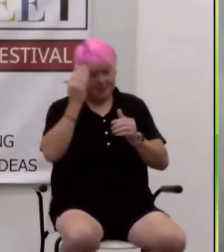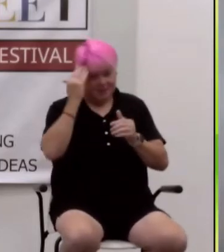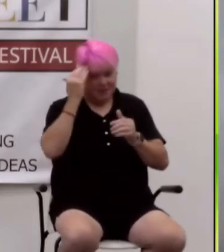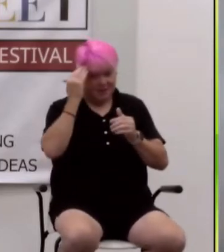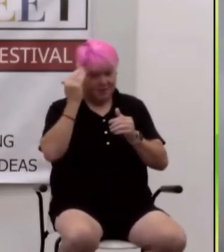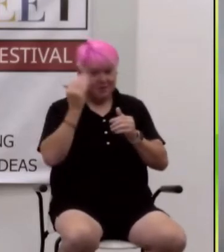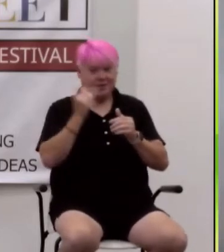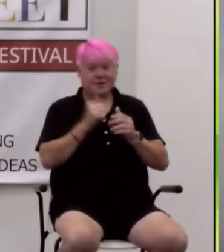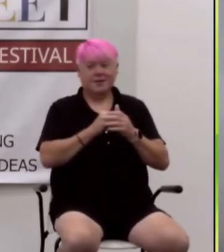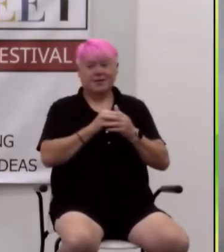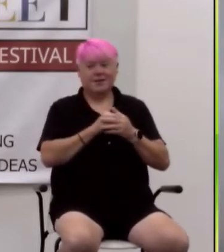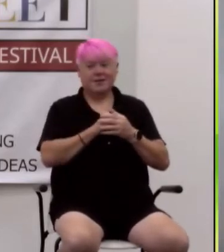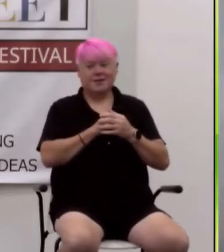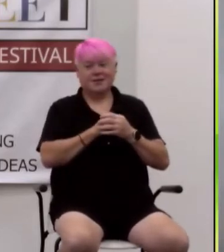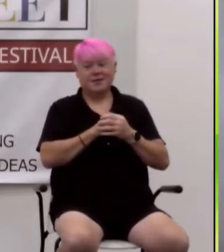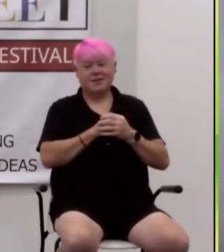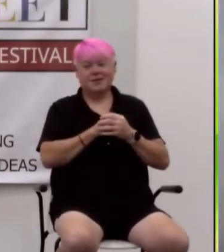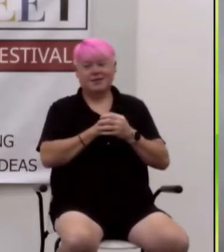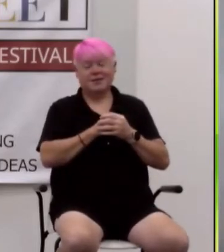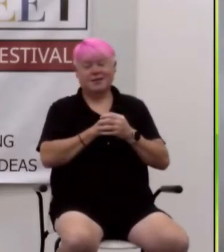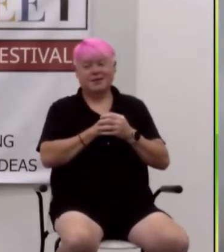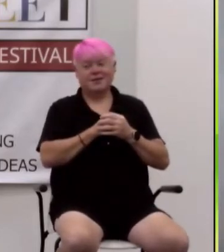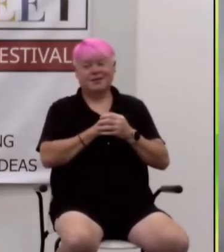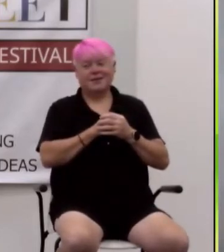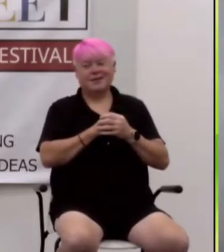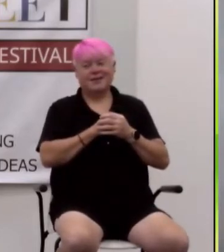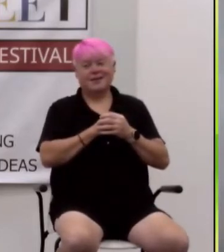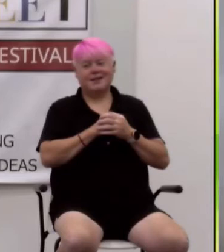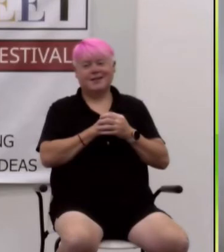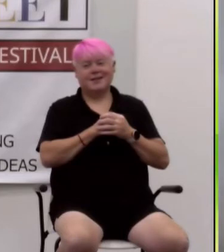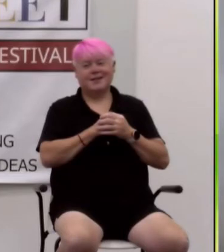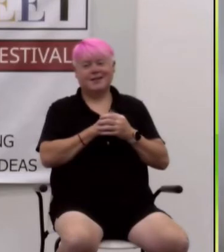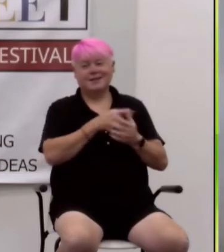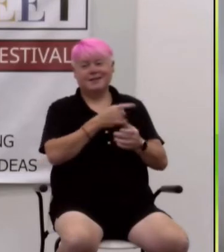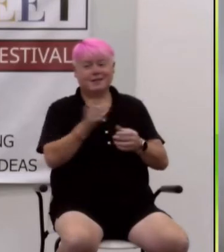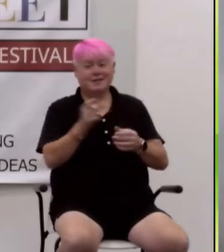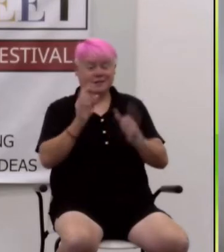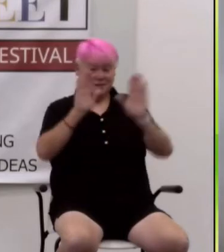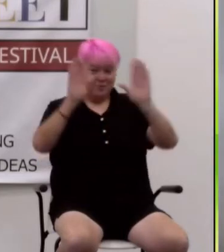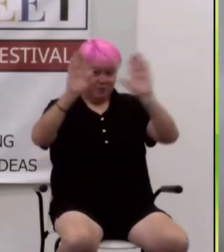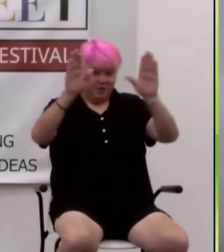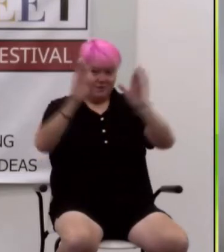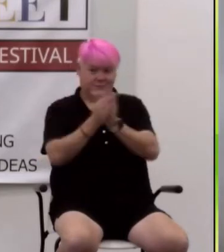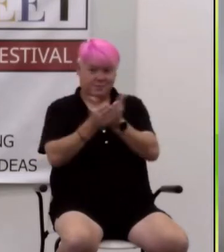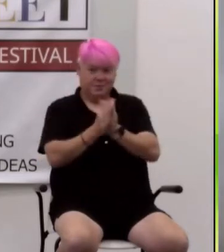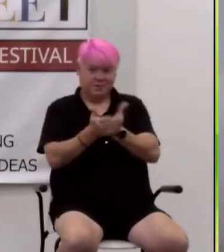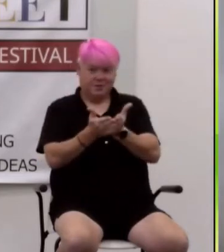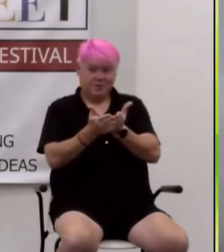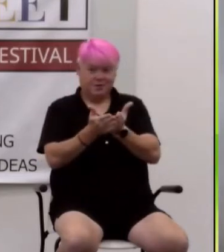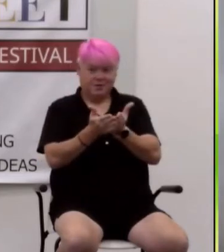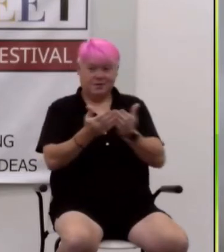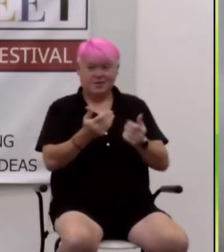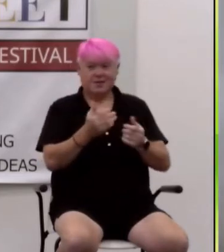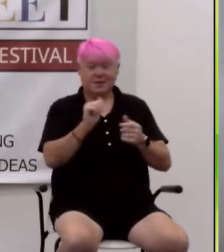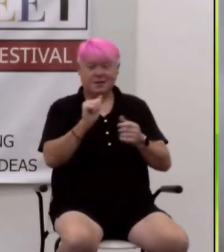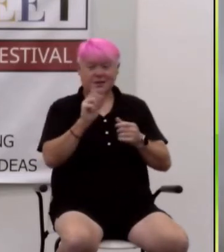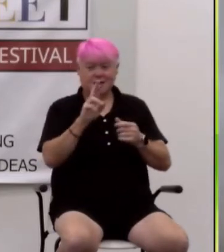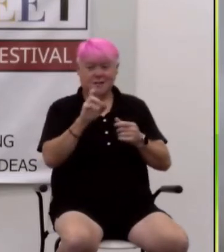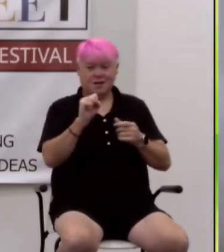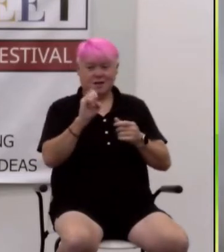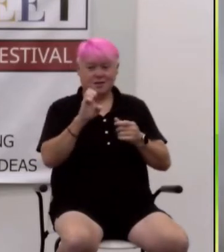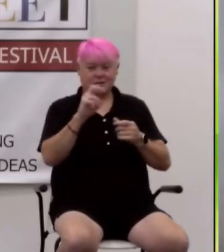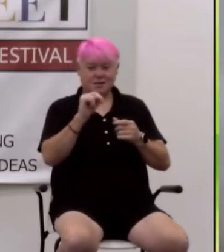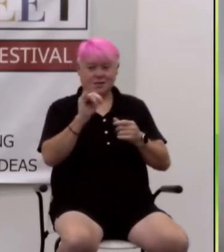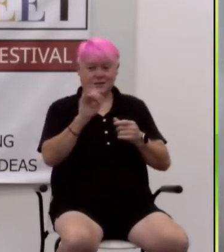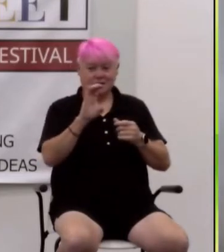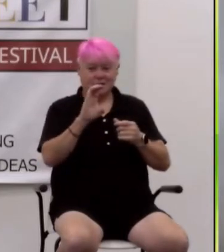okay, the question was simple, Jill, just answer it. There is a wonderful book called A is Arsenic, and it